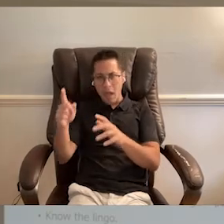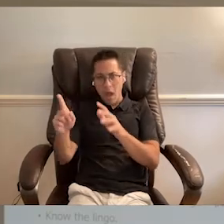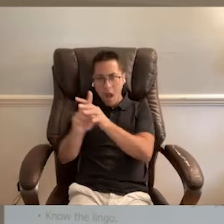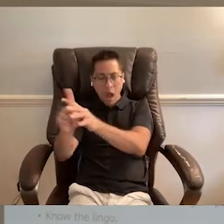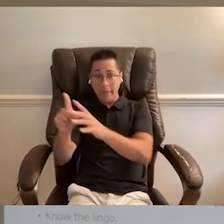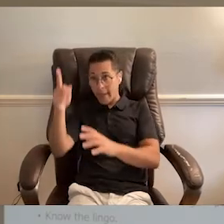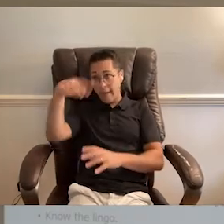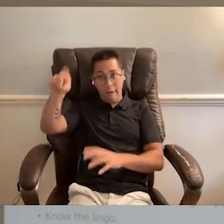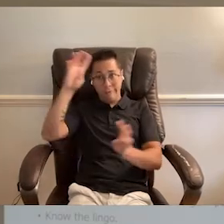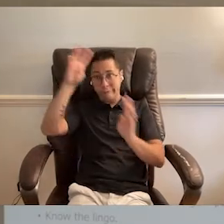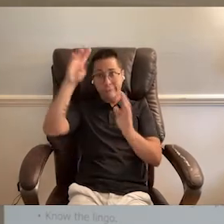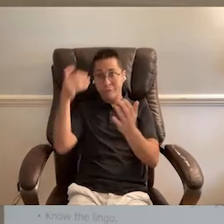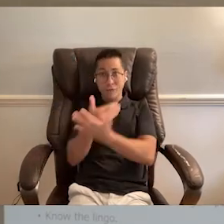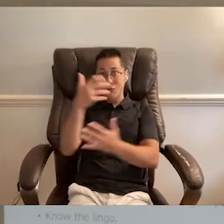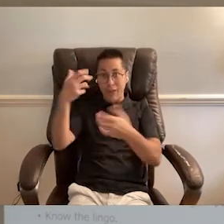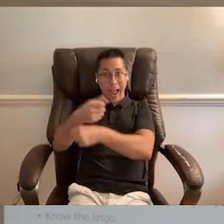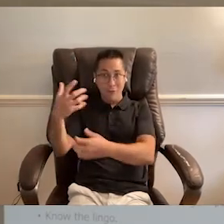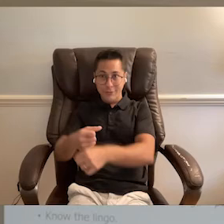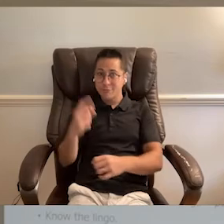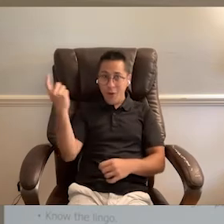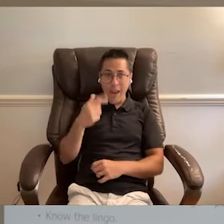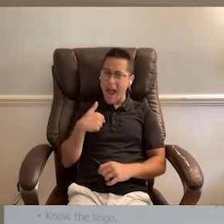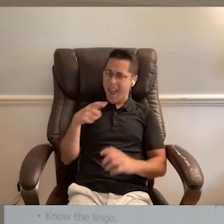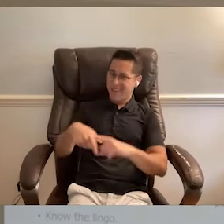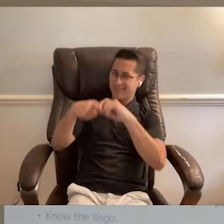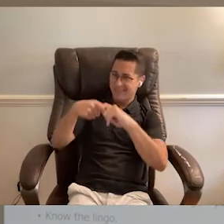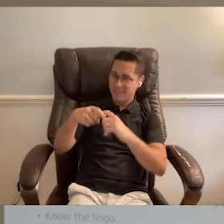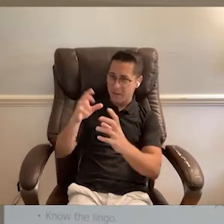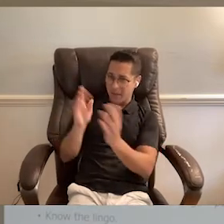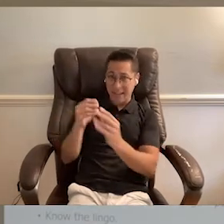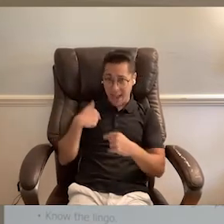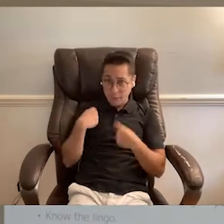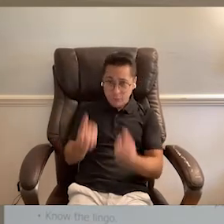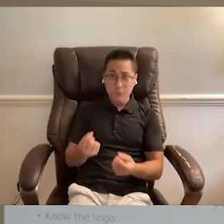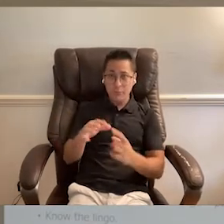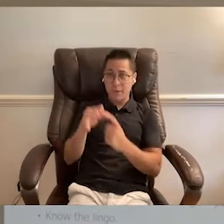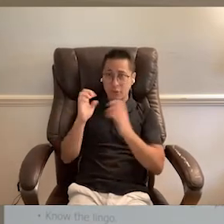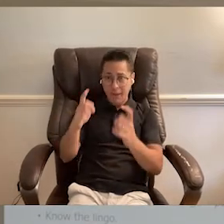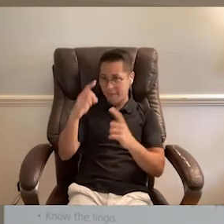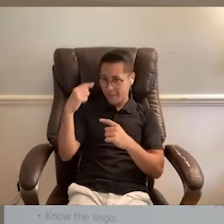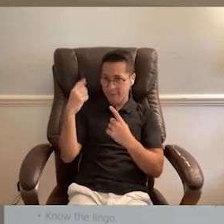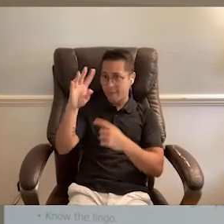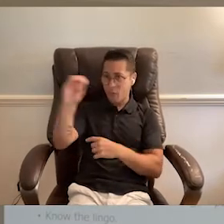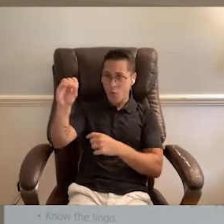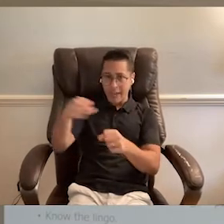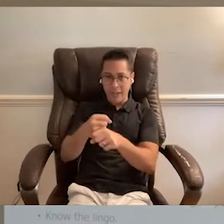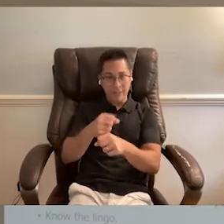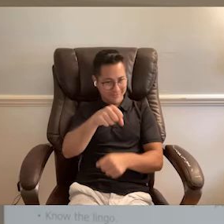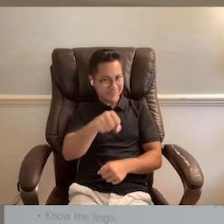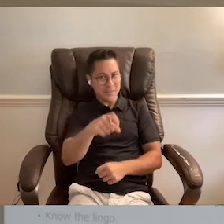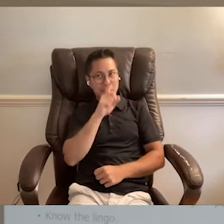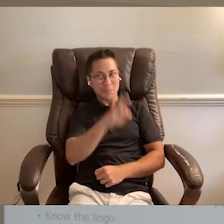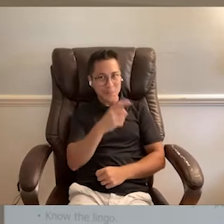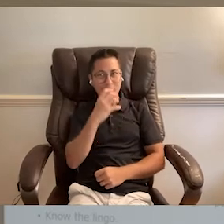time. And I've had to stop meetings, and I've been doing special ed for 40 years. Okay, yes, I'm really old.